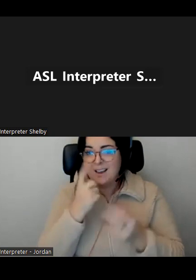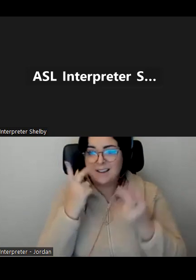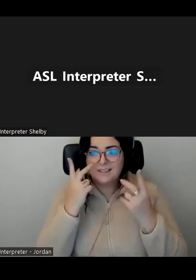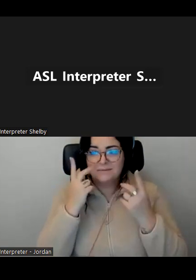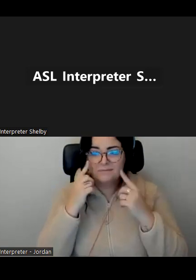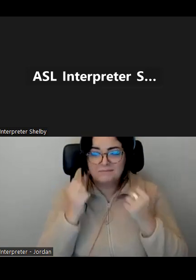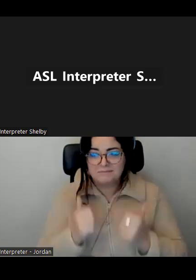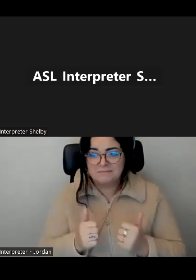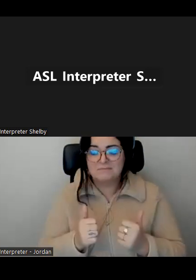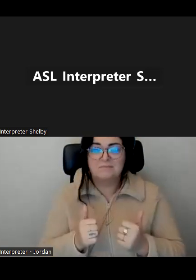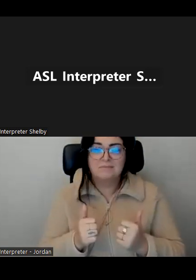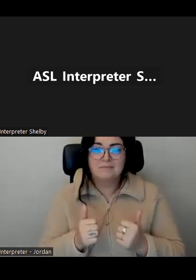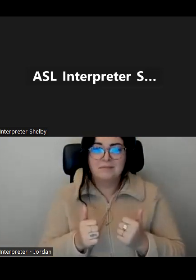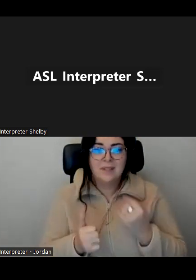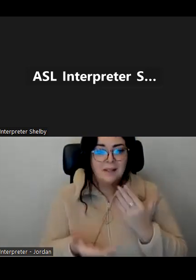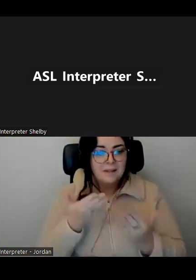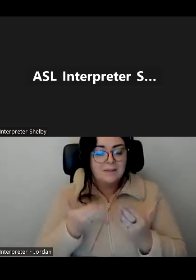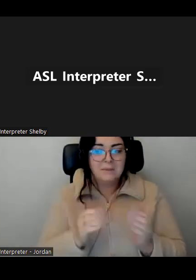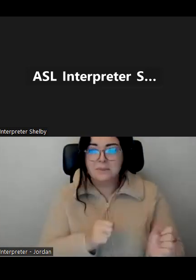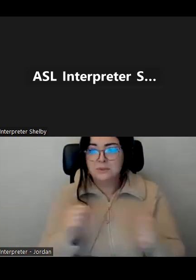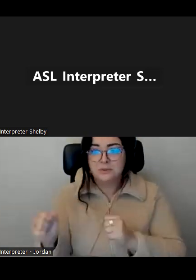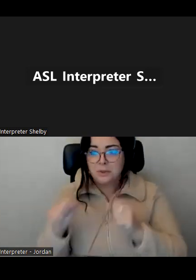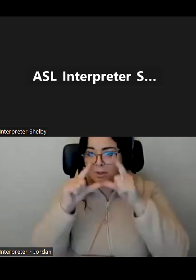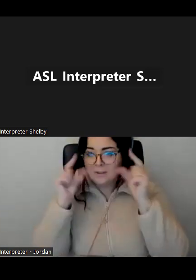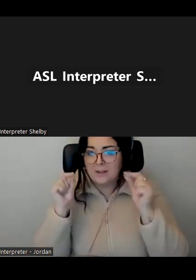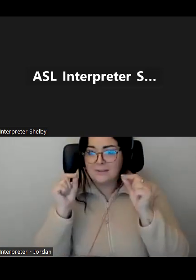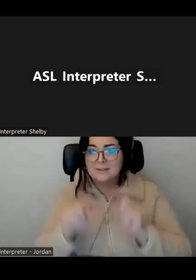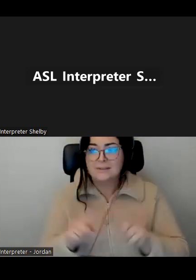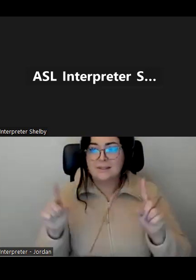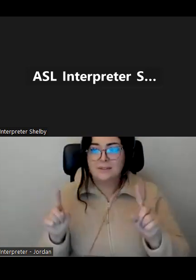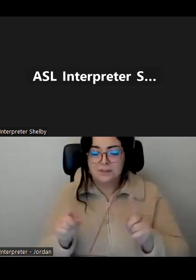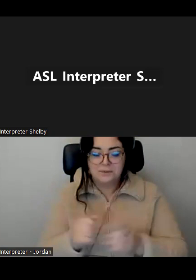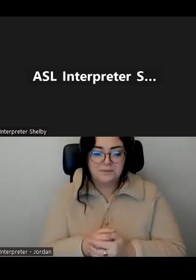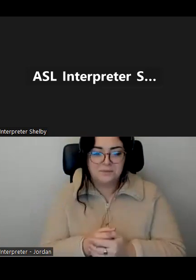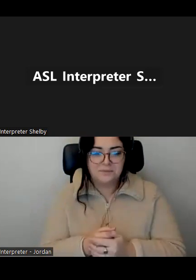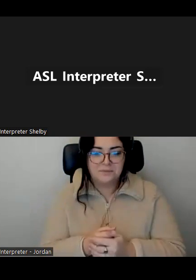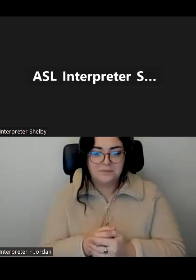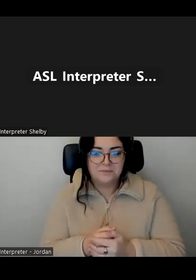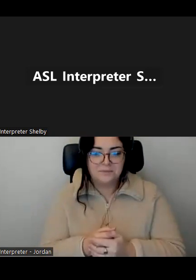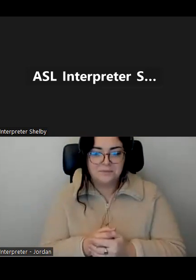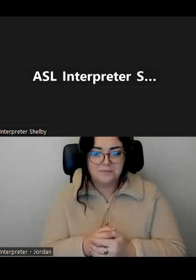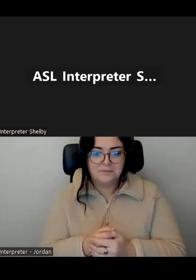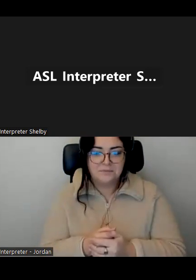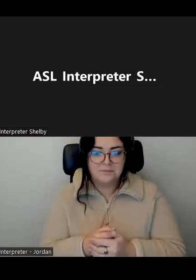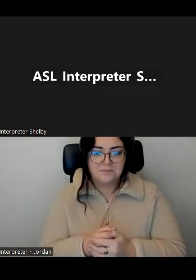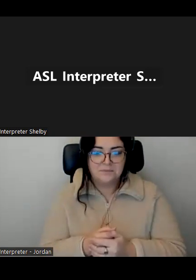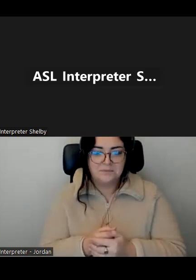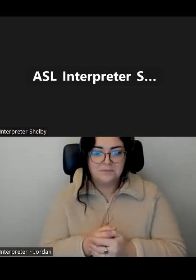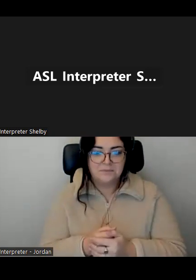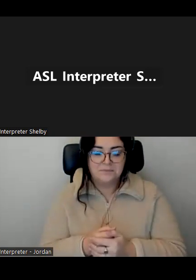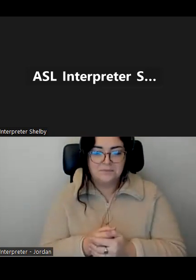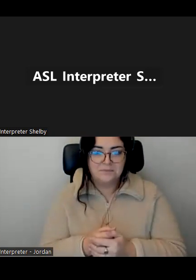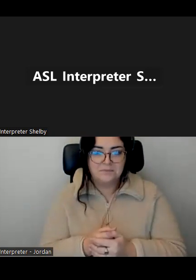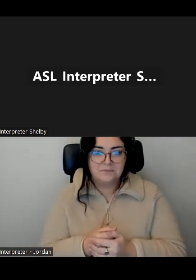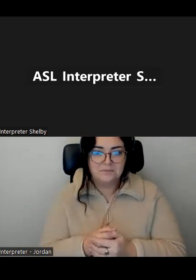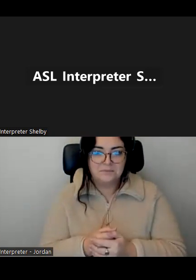we need to get some stronger prescription glasses, things like that. But we're always better off when we find